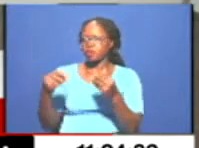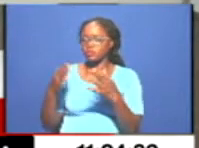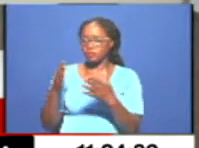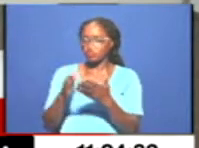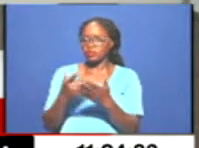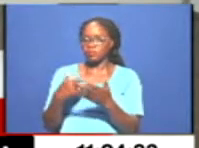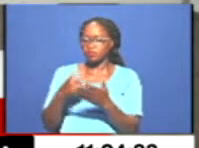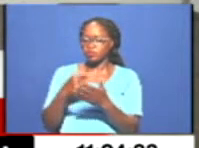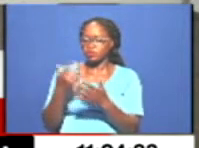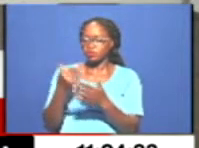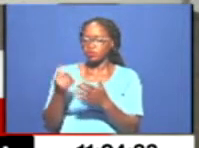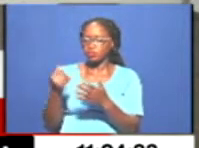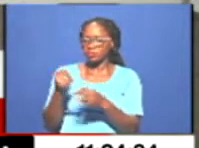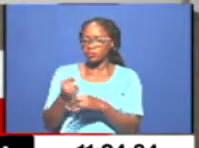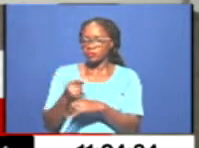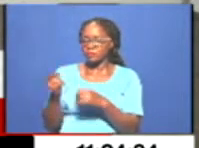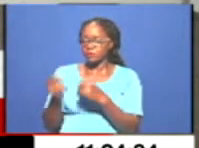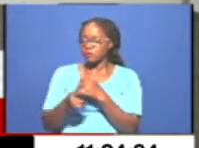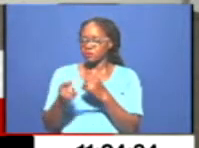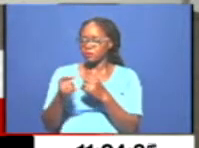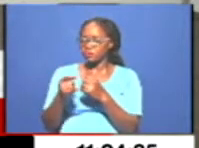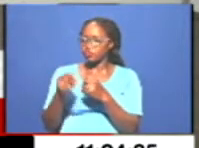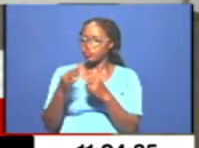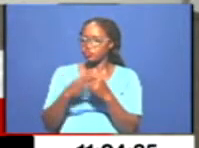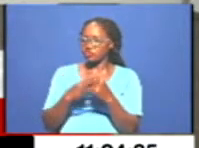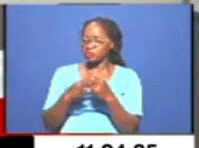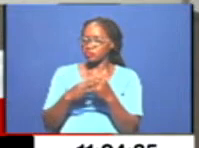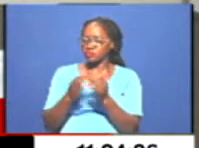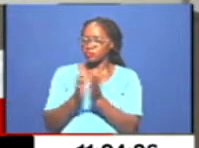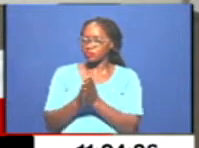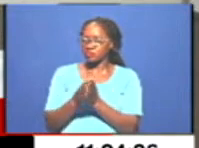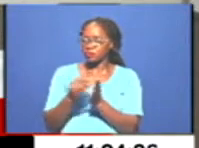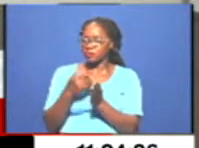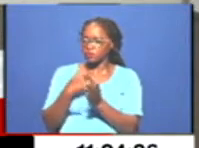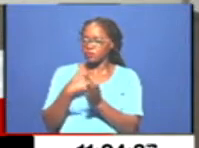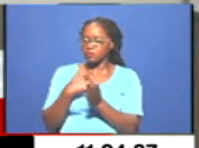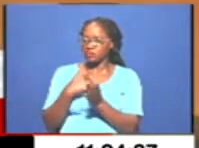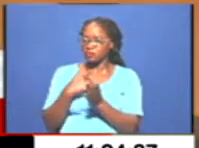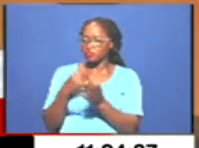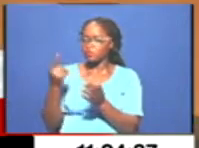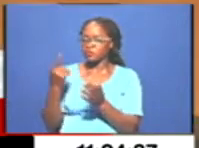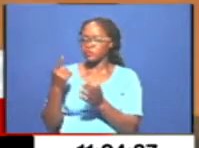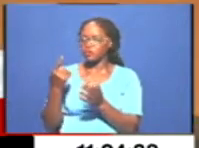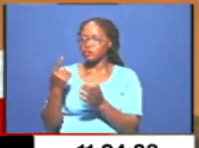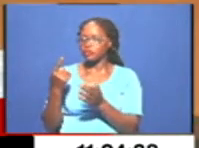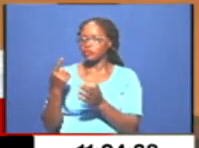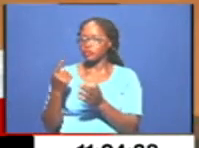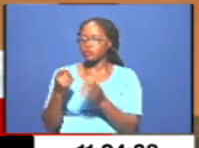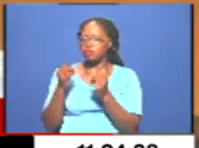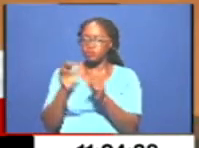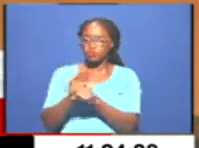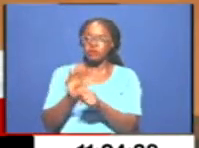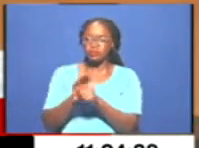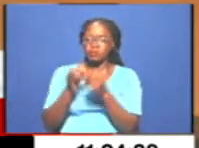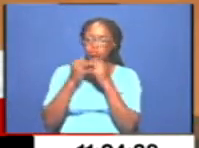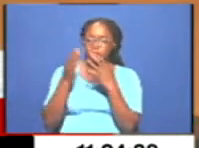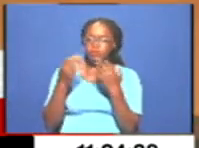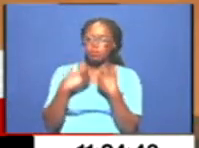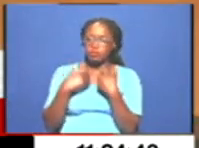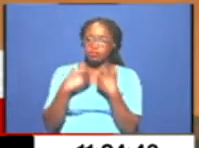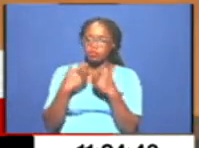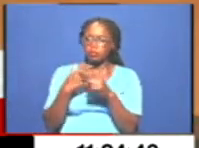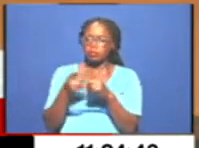March. End of this month, there will be the first chef de missions meeting, where a lot of the information will come from. But as you